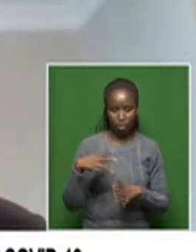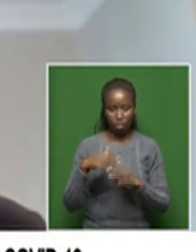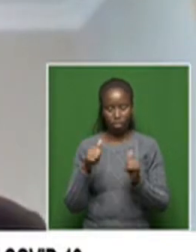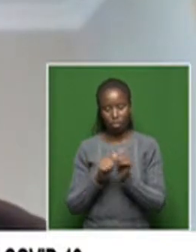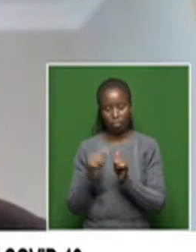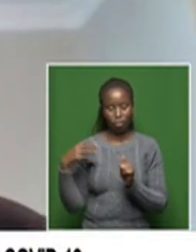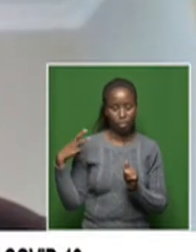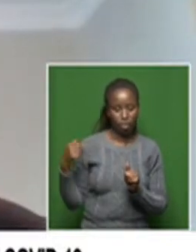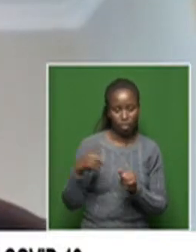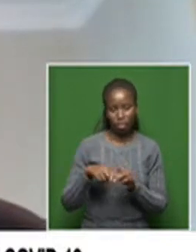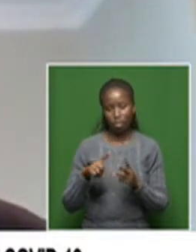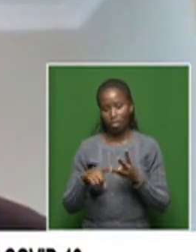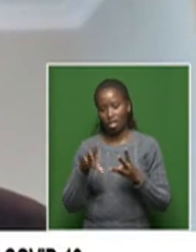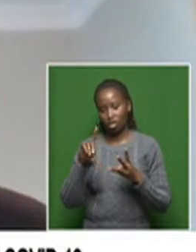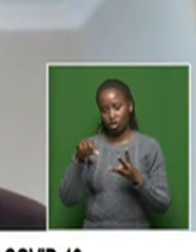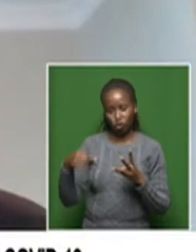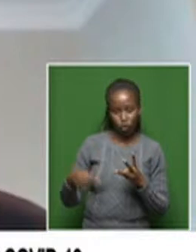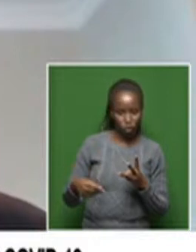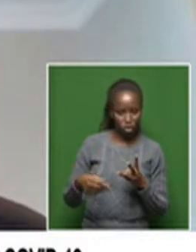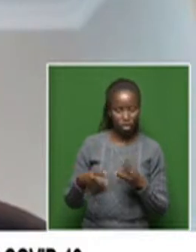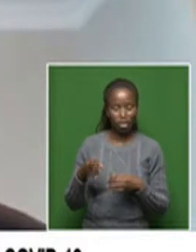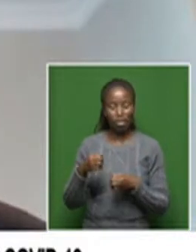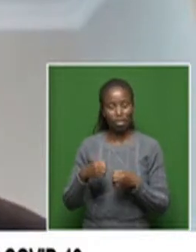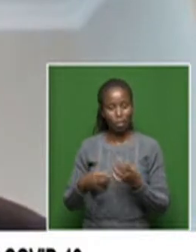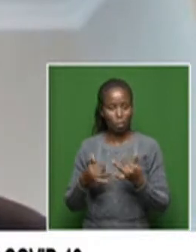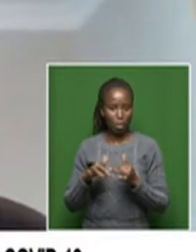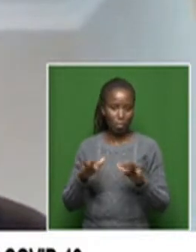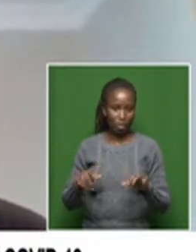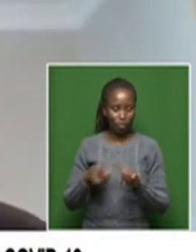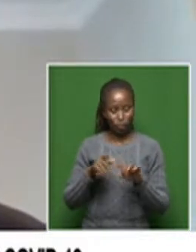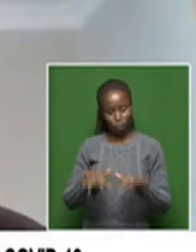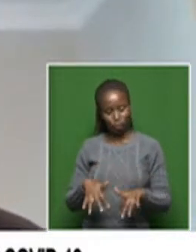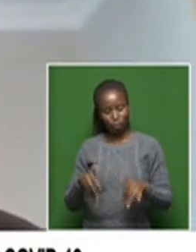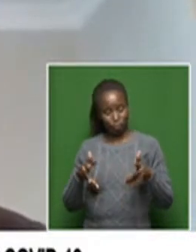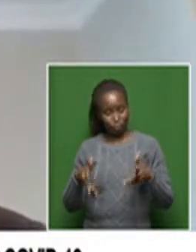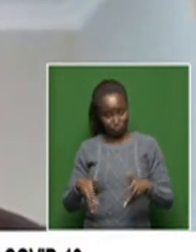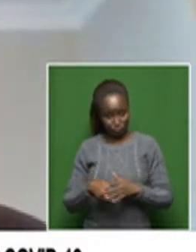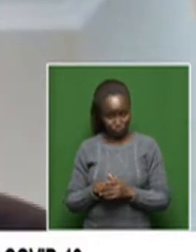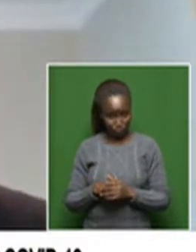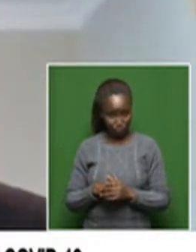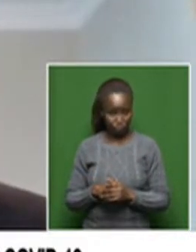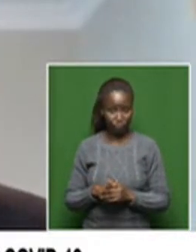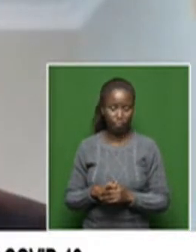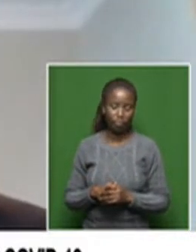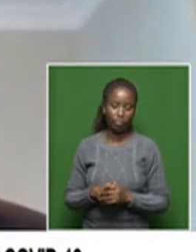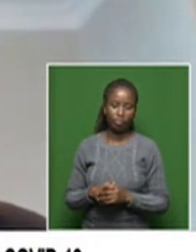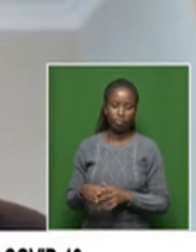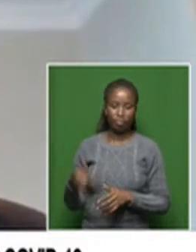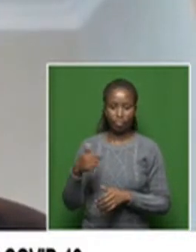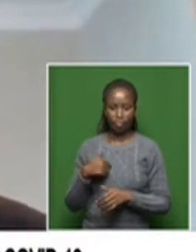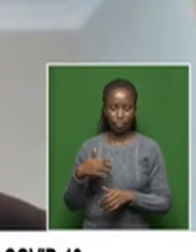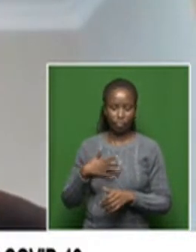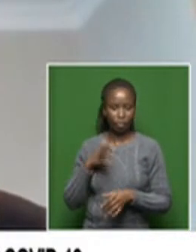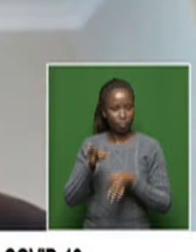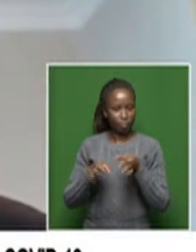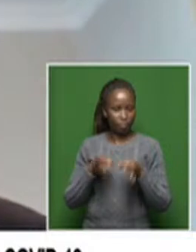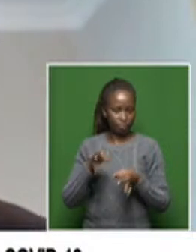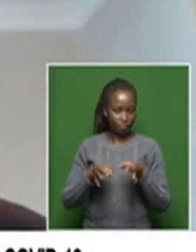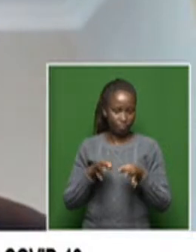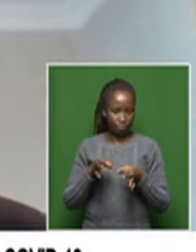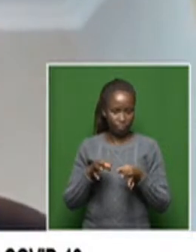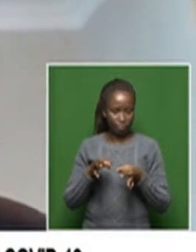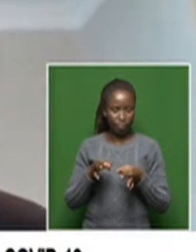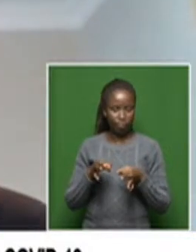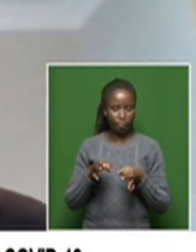colleagues, and those participating in the seminar. So I'm briefly going to outline what we are doing about